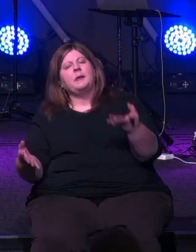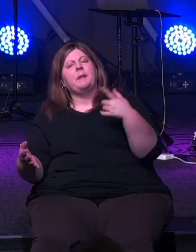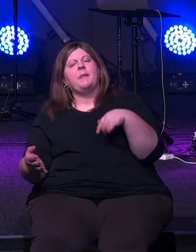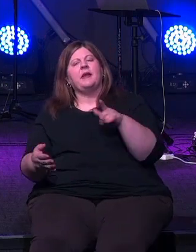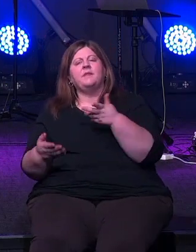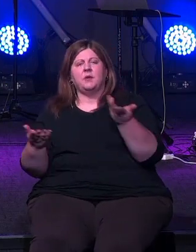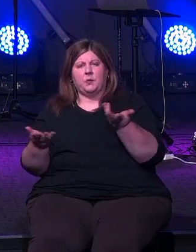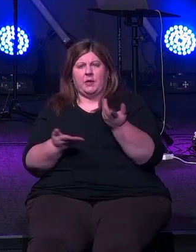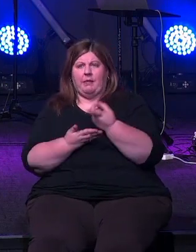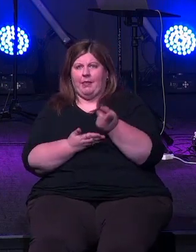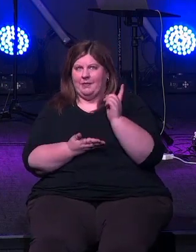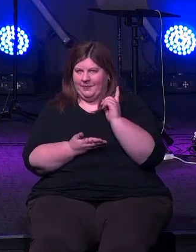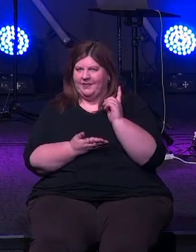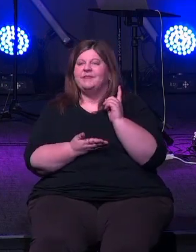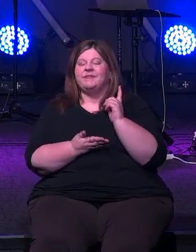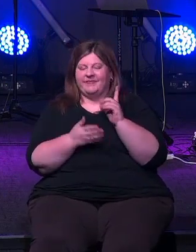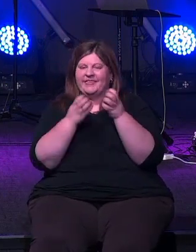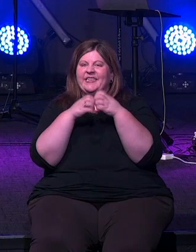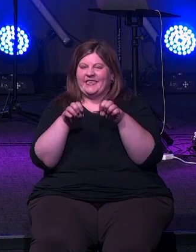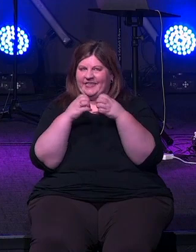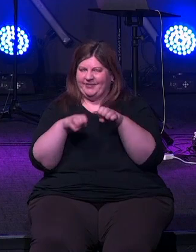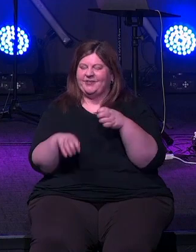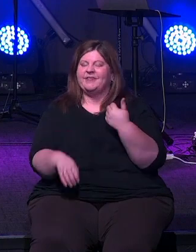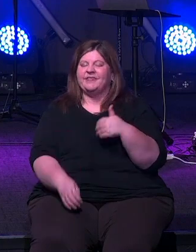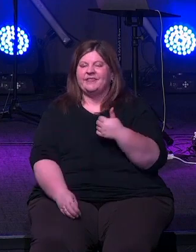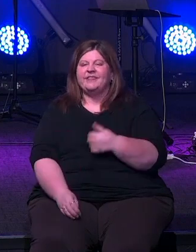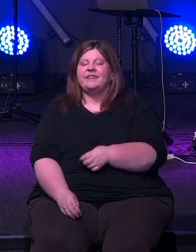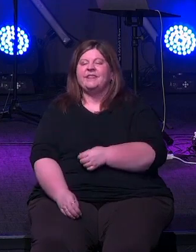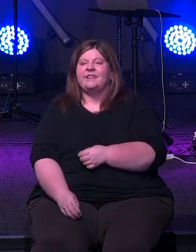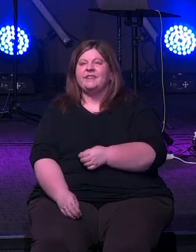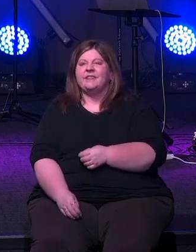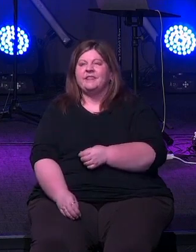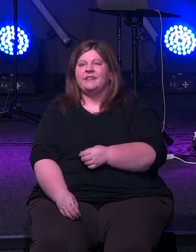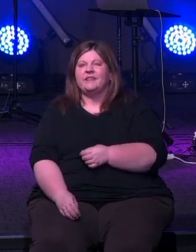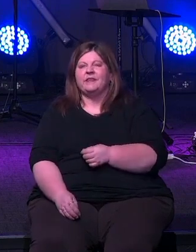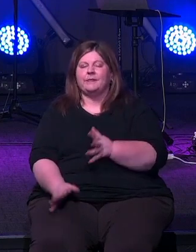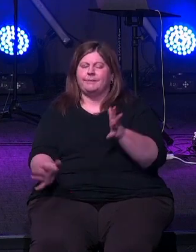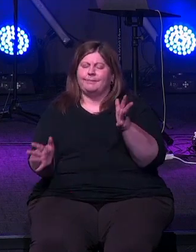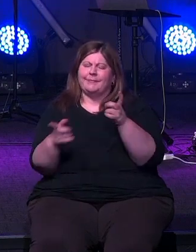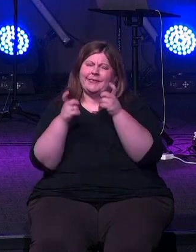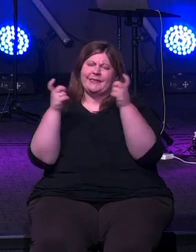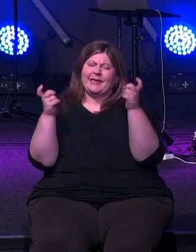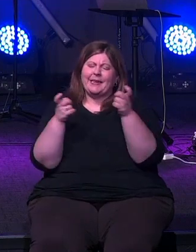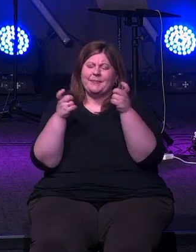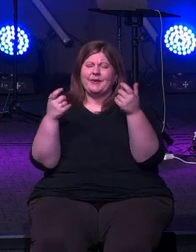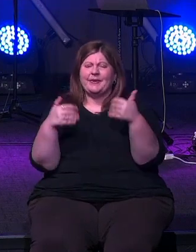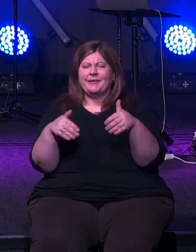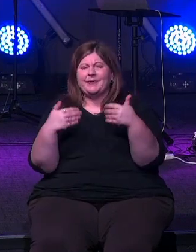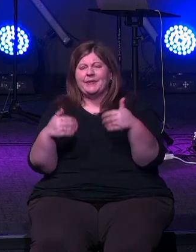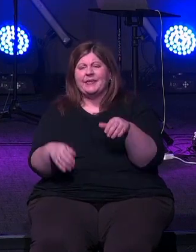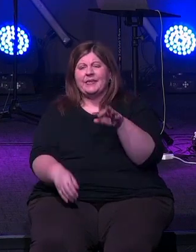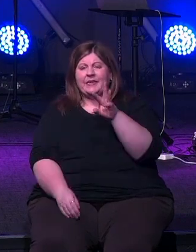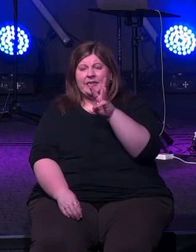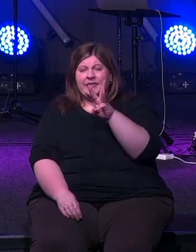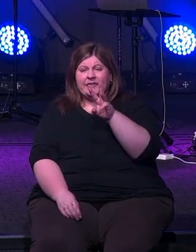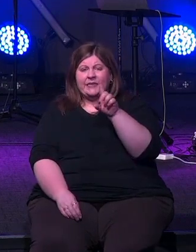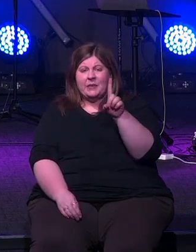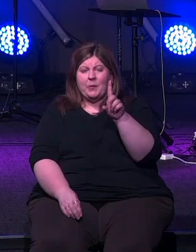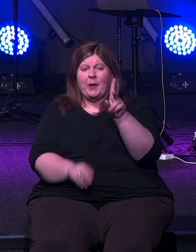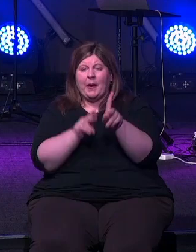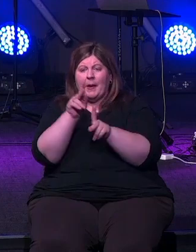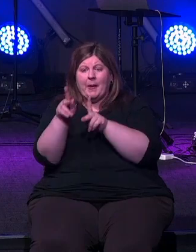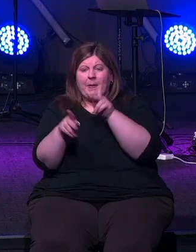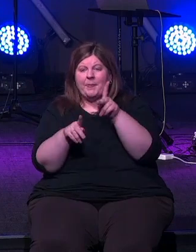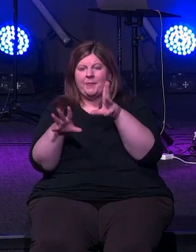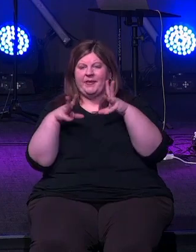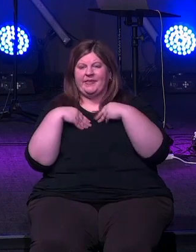were here last week for our Easter services. We wanted to celebrate that 61 people gave